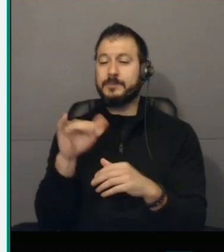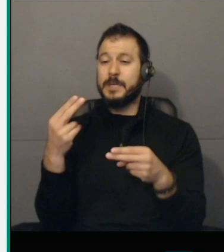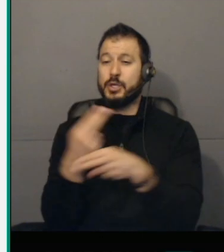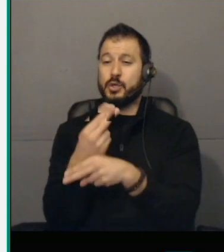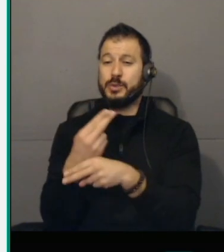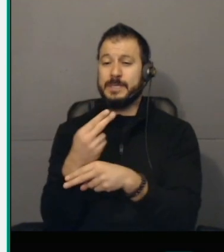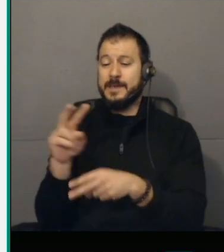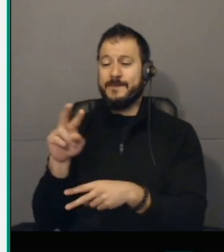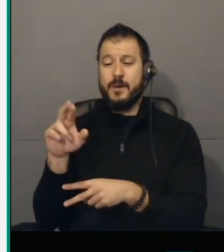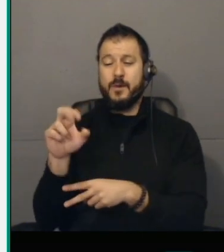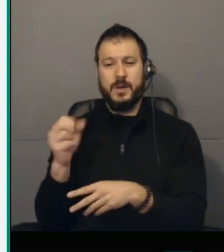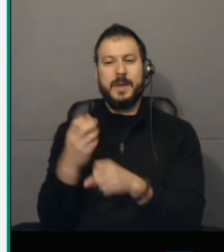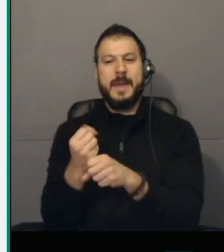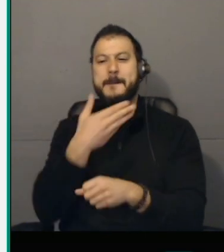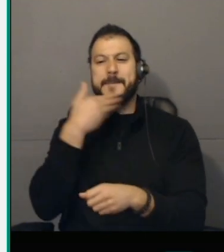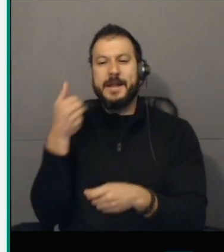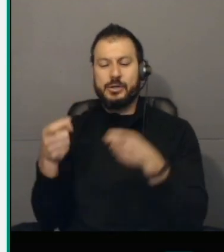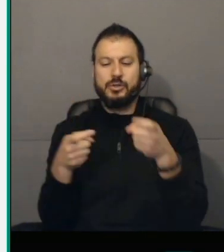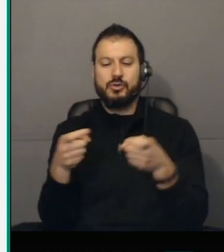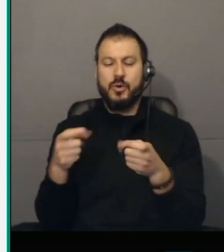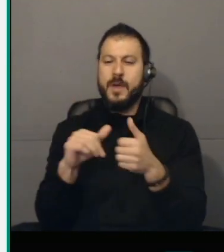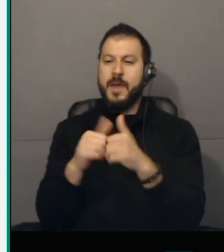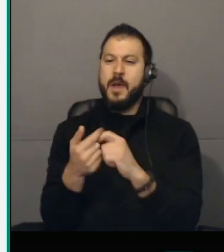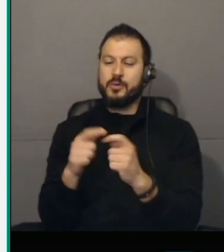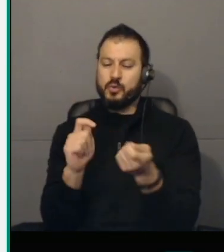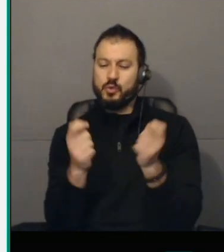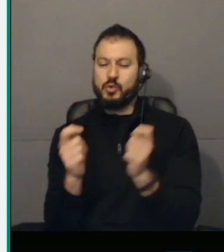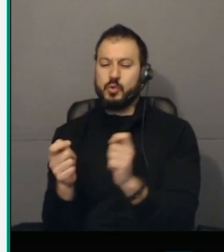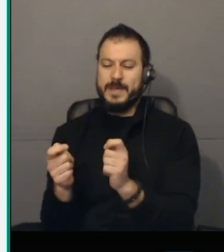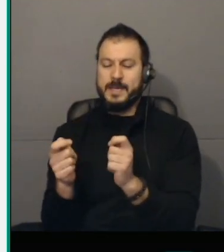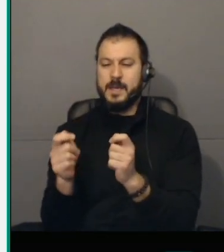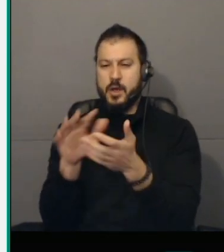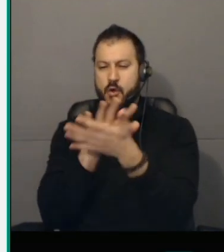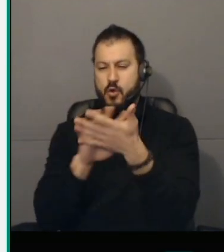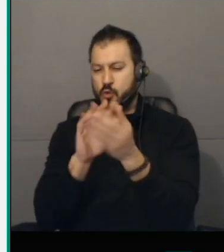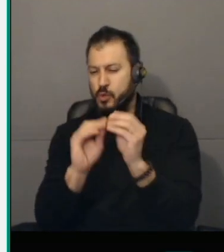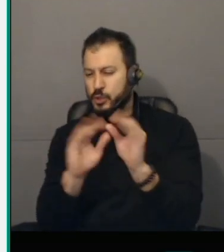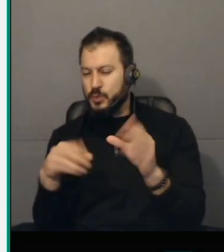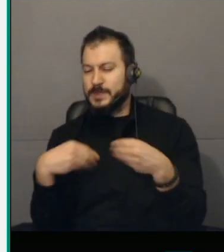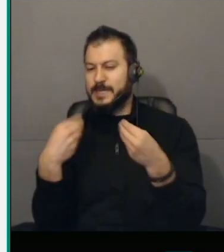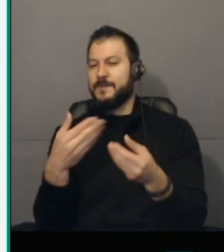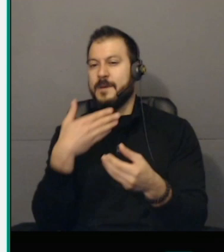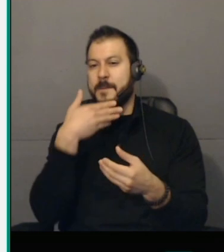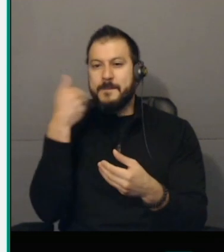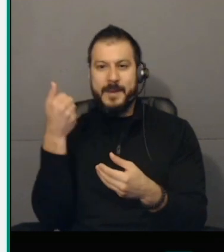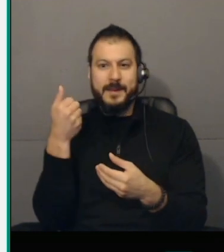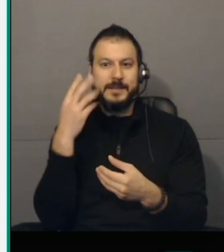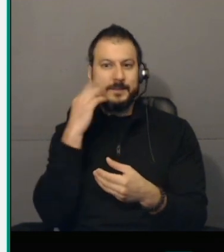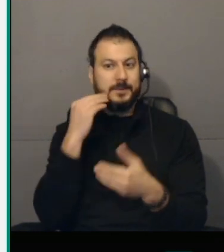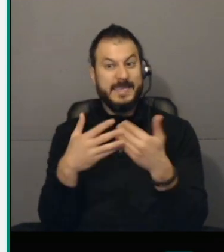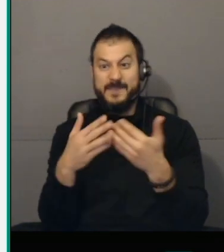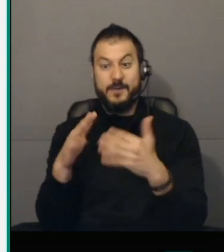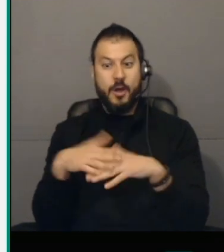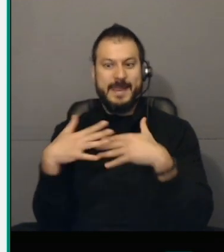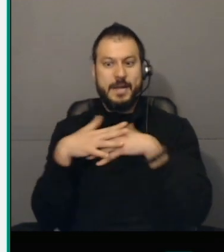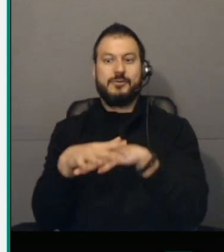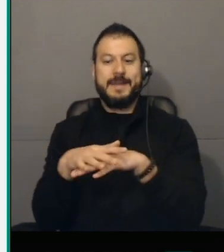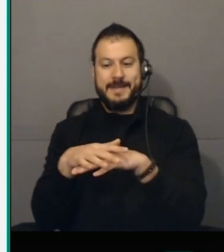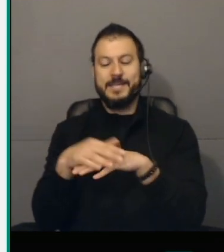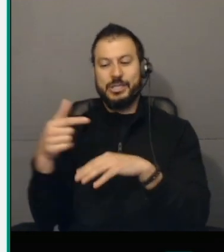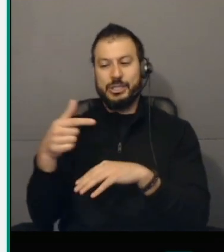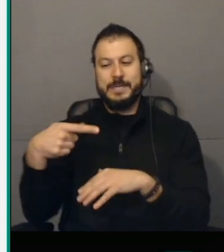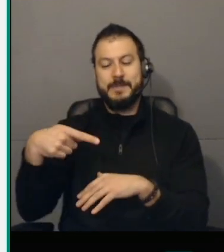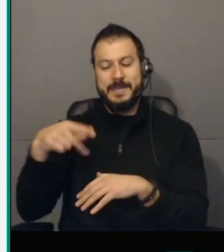using VRS, we were able to get better control of how to tweak resolution and to give a better experience even on integrated GPUs. That